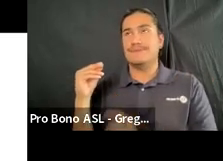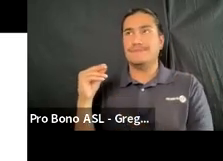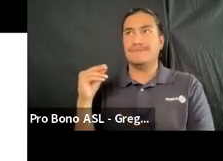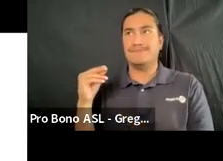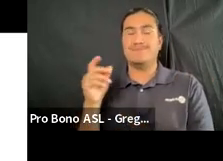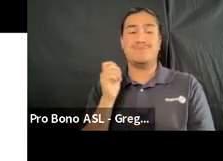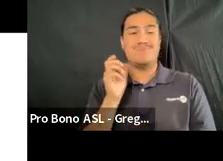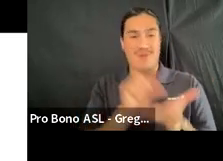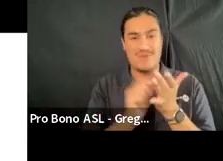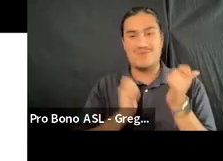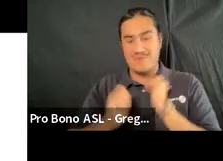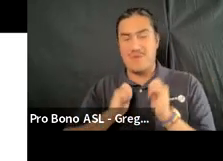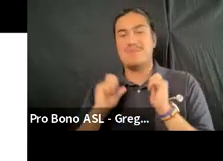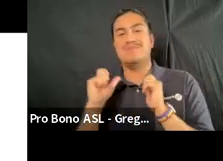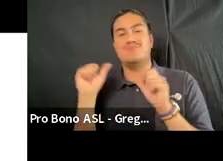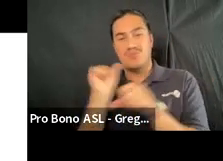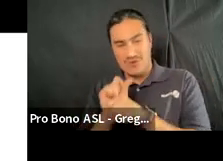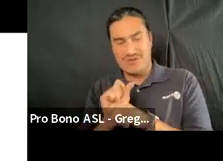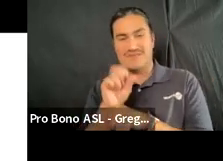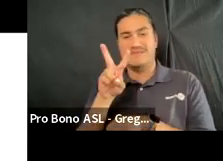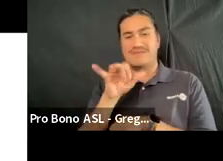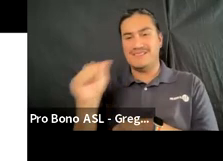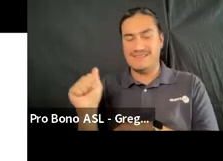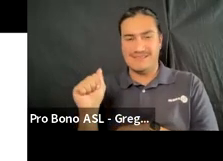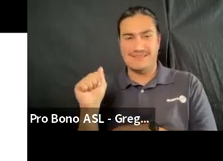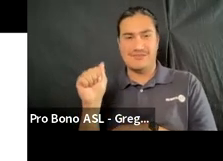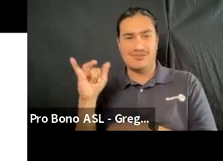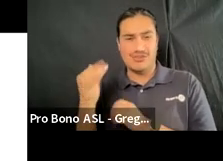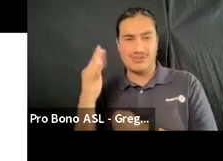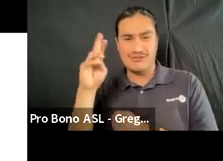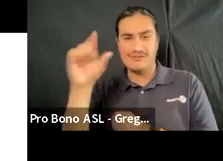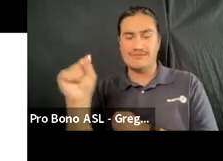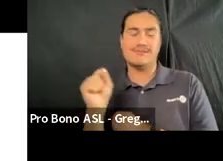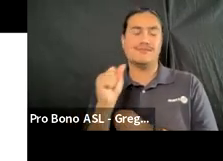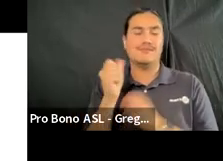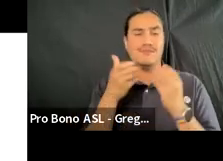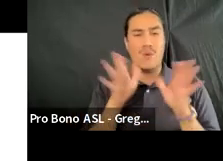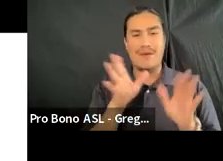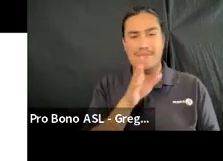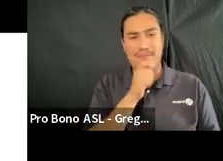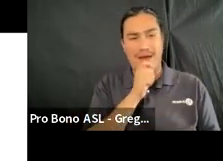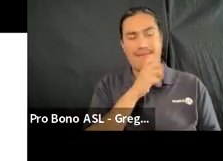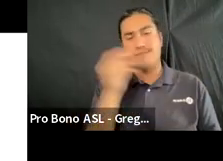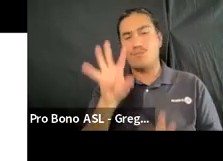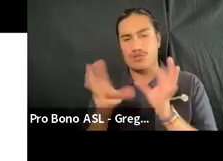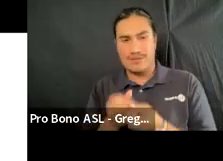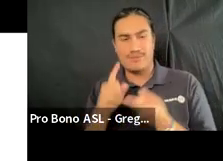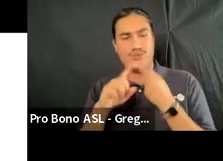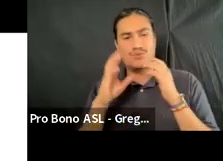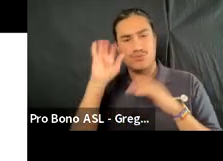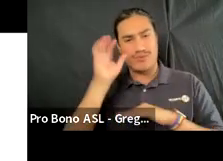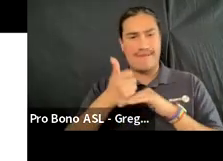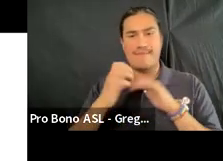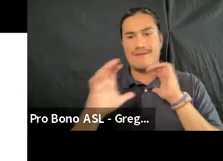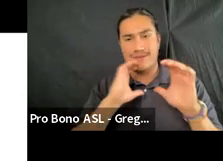To publish and perform work via our poetic journals, performances, open mics, and workshops, in order to create conversations